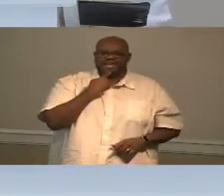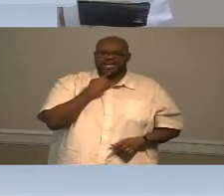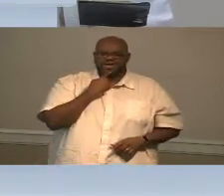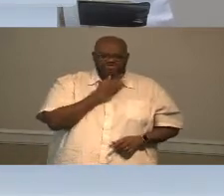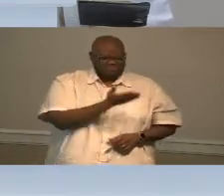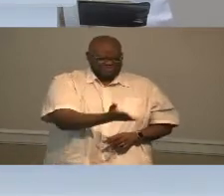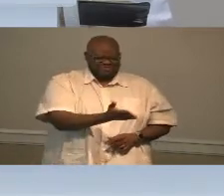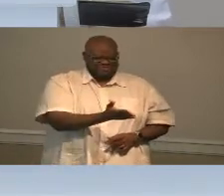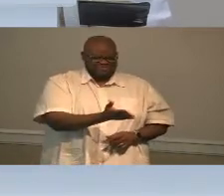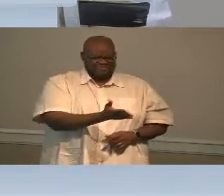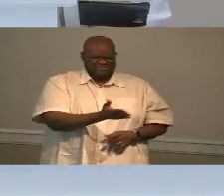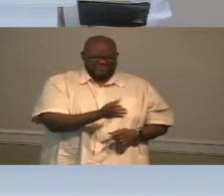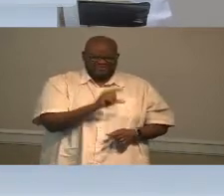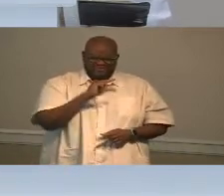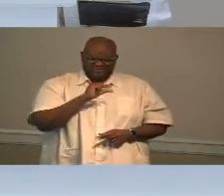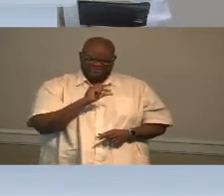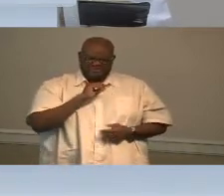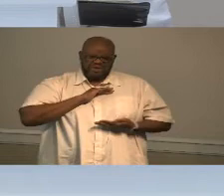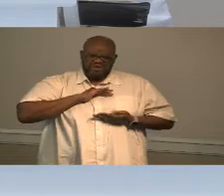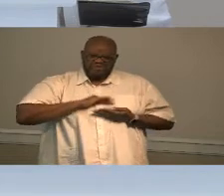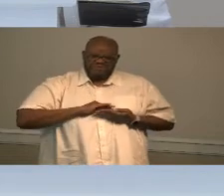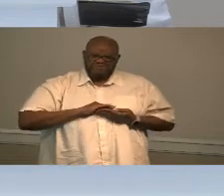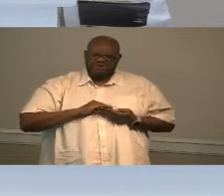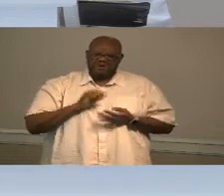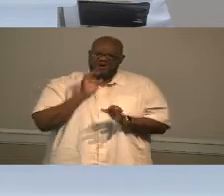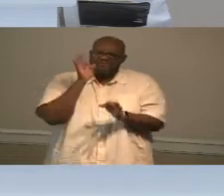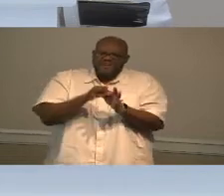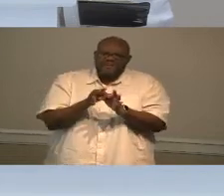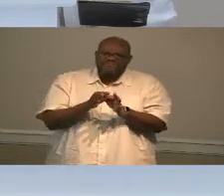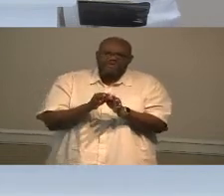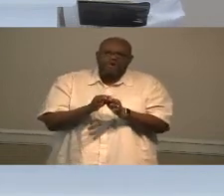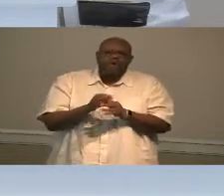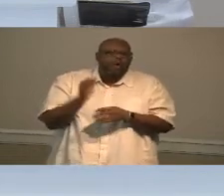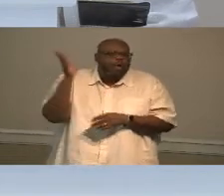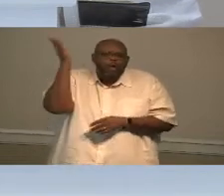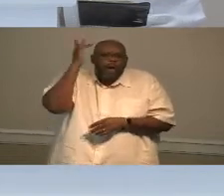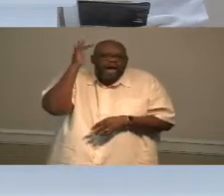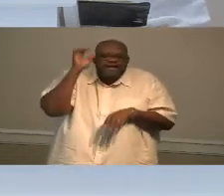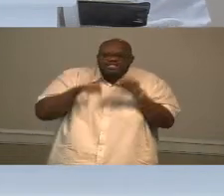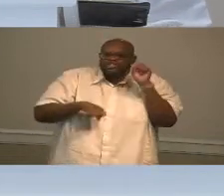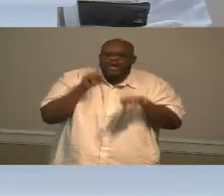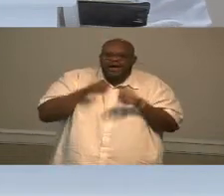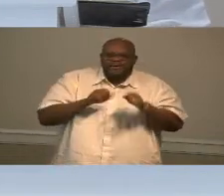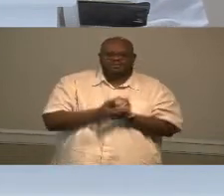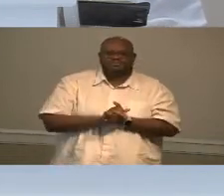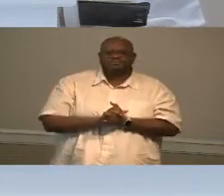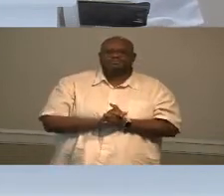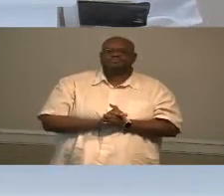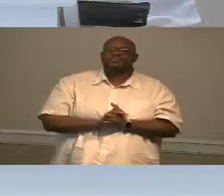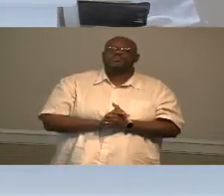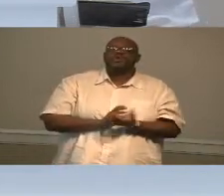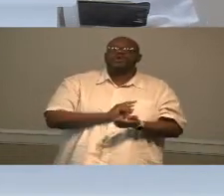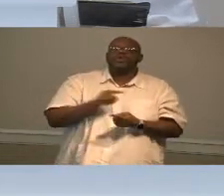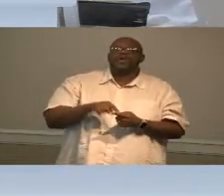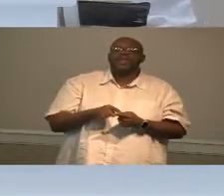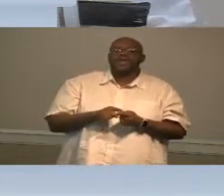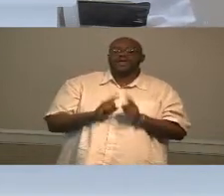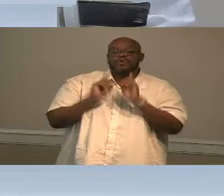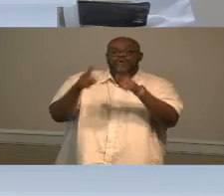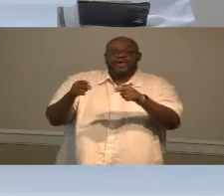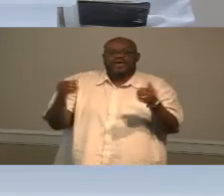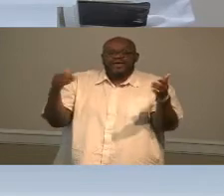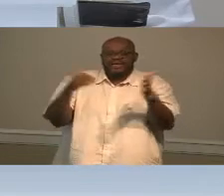of little faith, wherefore didst thou doubt?" And when they were come into the ship, the